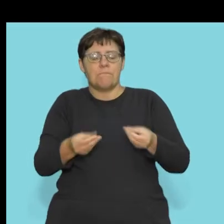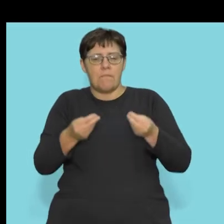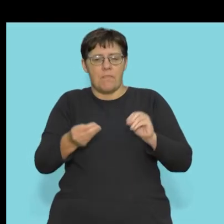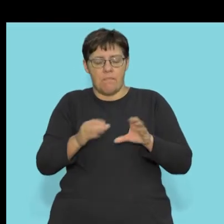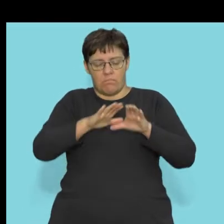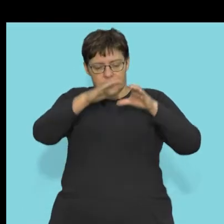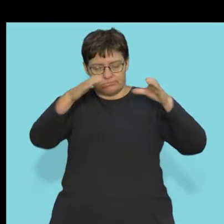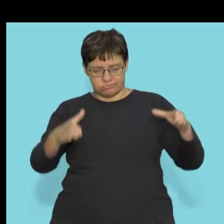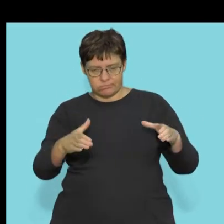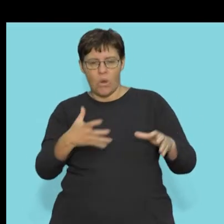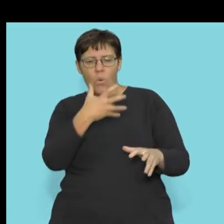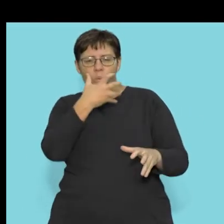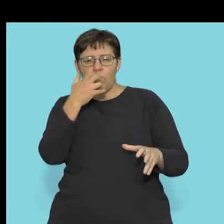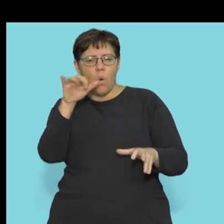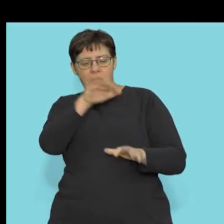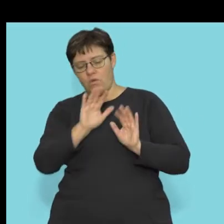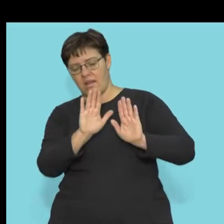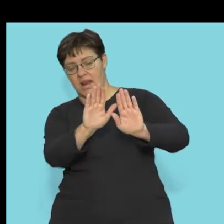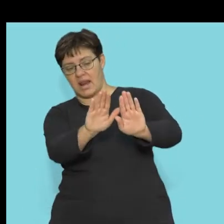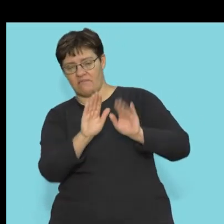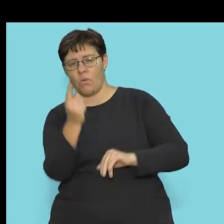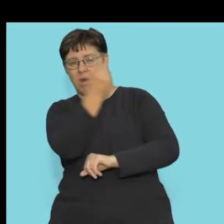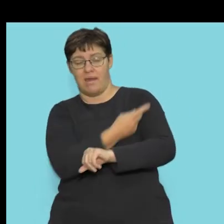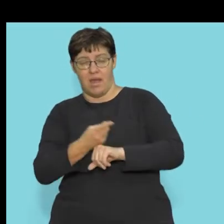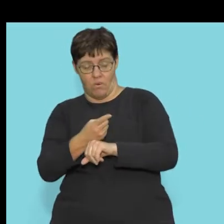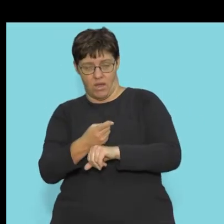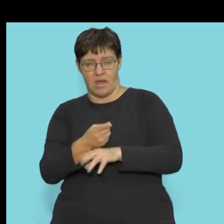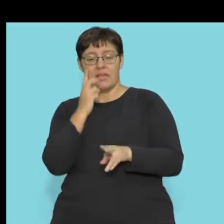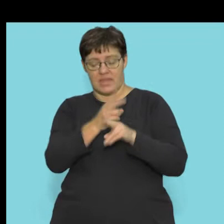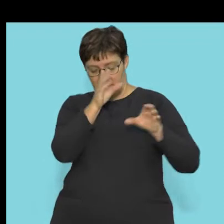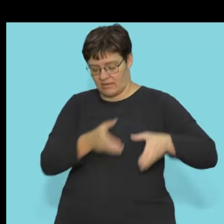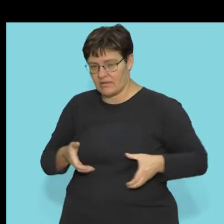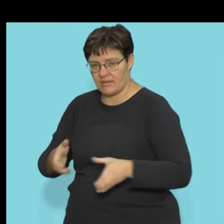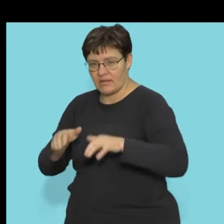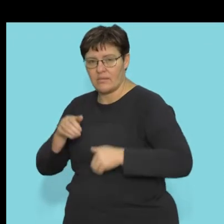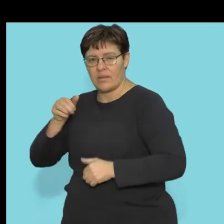cloth and leaves it in a warm area for an hour before baking.